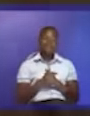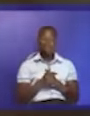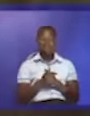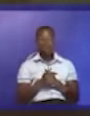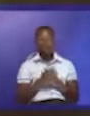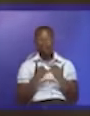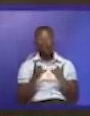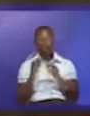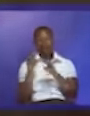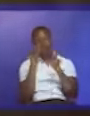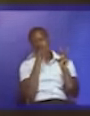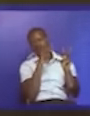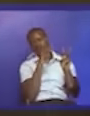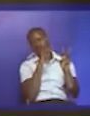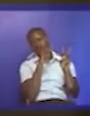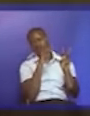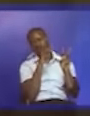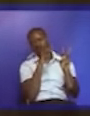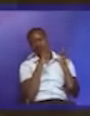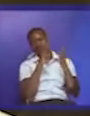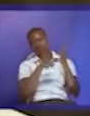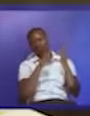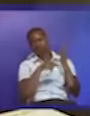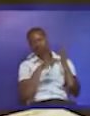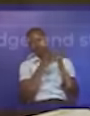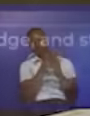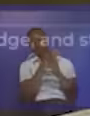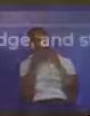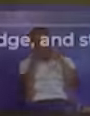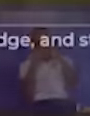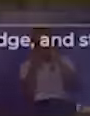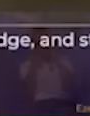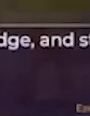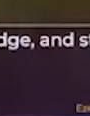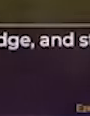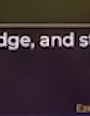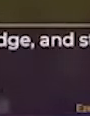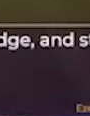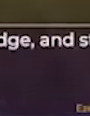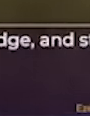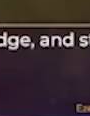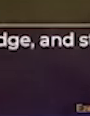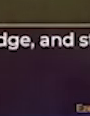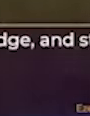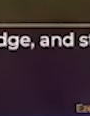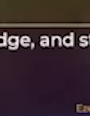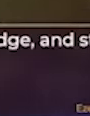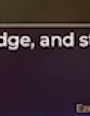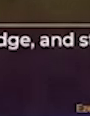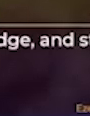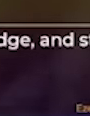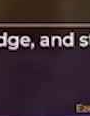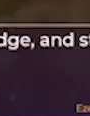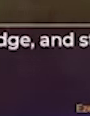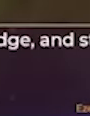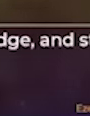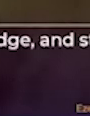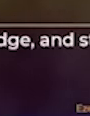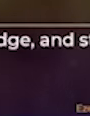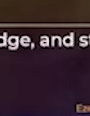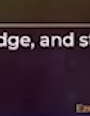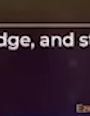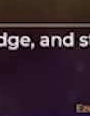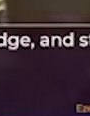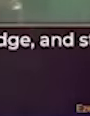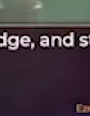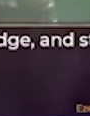Watch this. Let's finish that scripture because we are going to pray. I sought for a man. Someone shout,